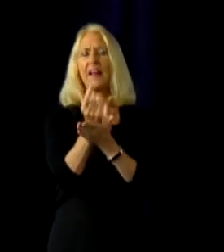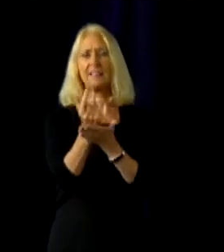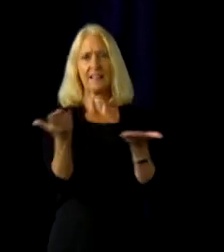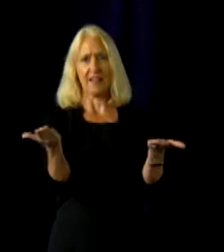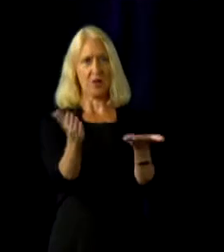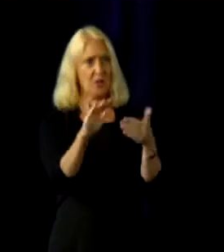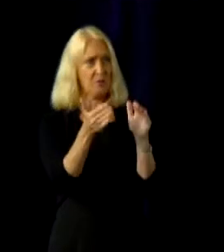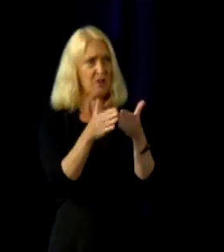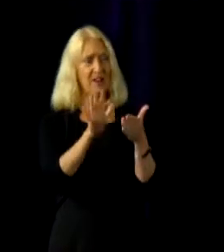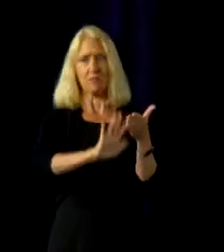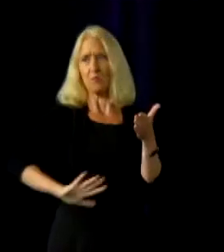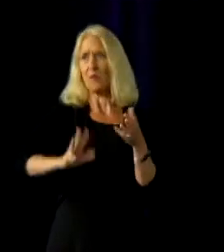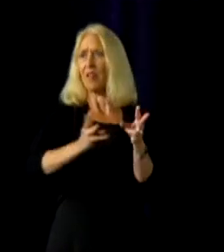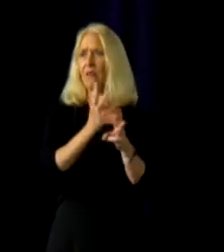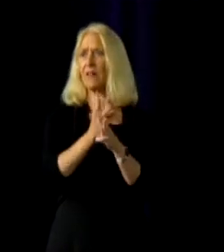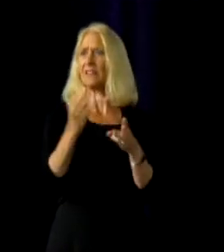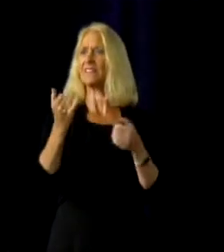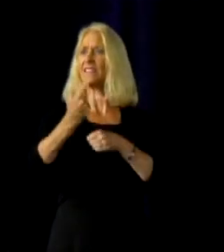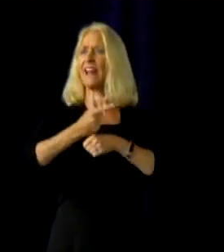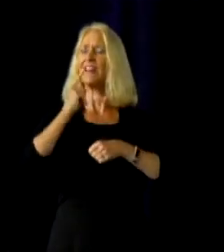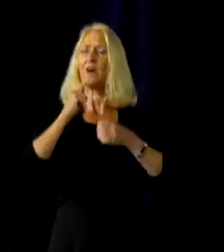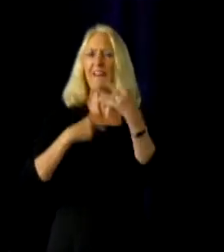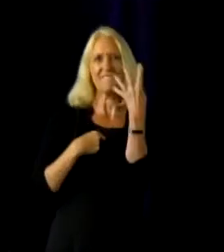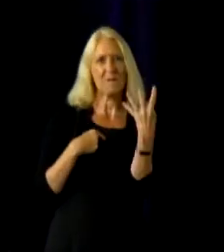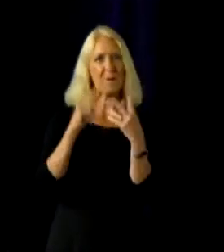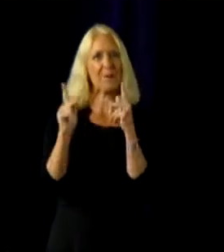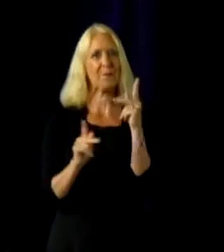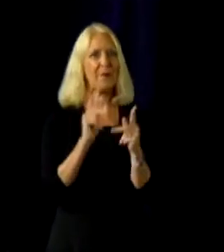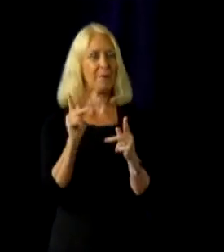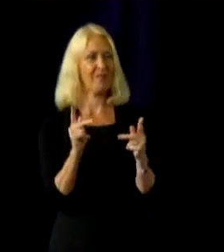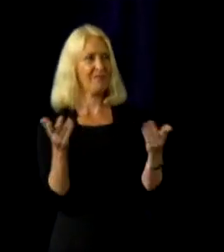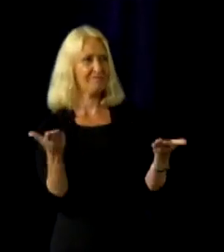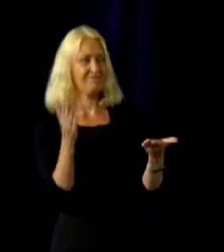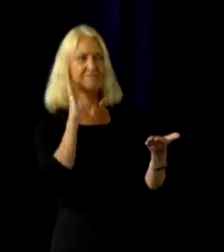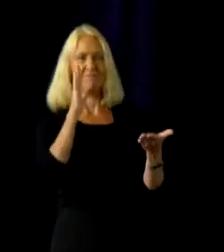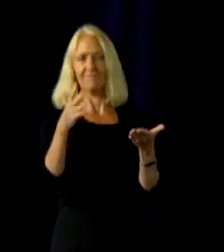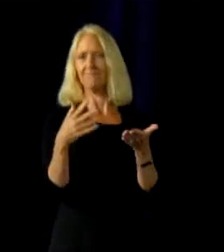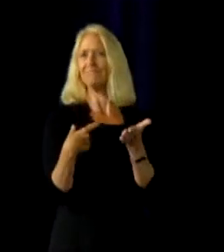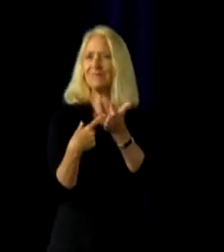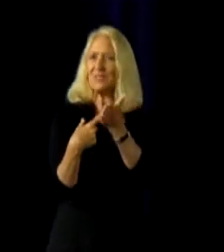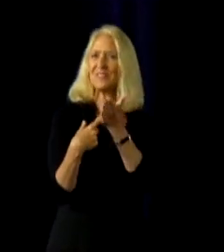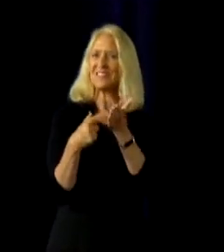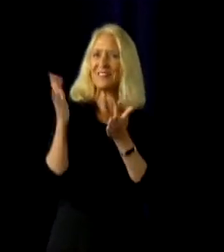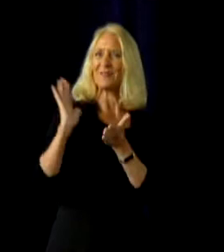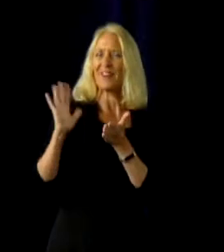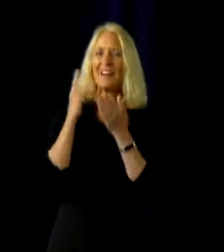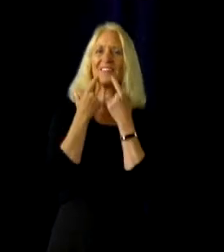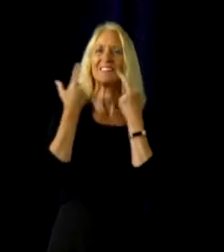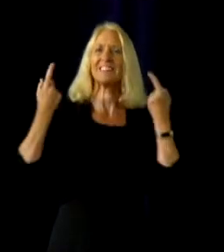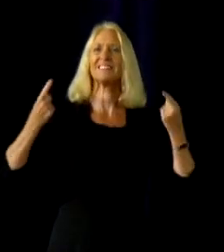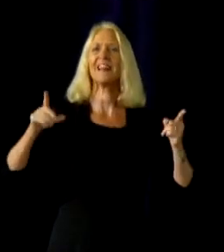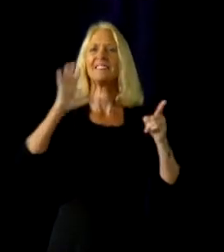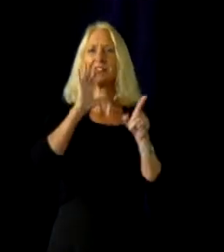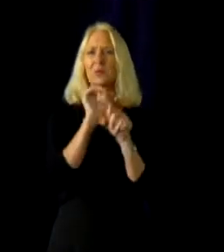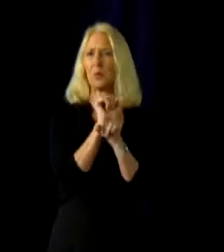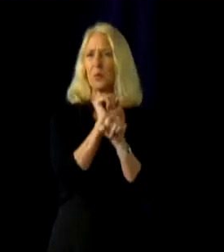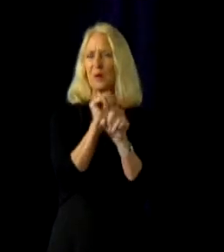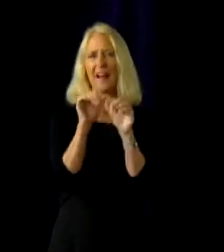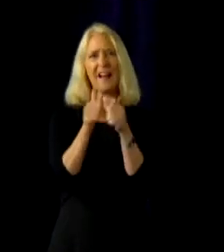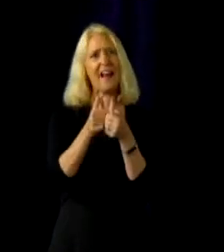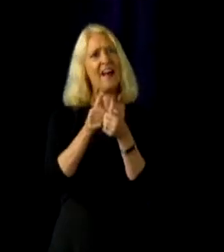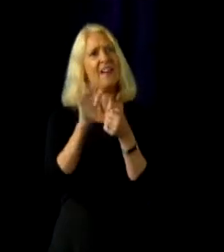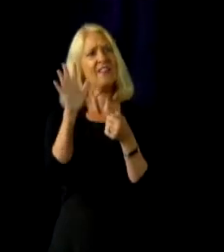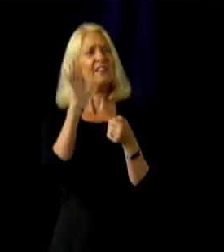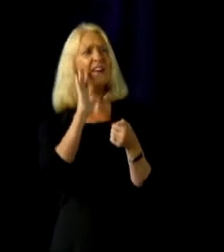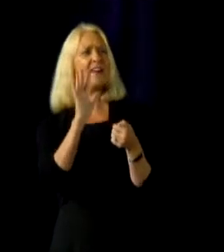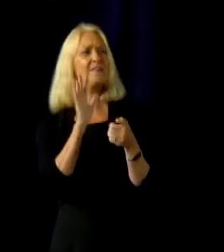today, you'll have a chance to hear from four alumni who are enjoying success in their careers and making a difference in the communities they